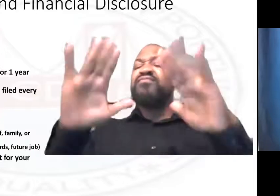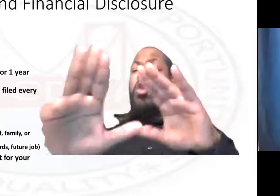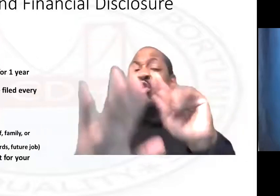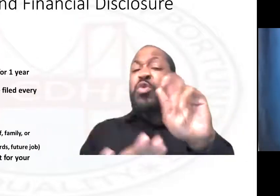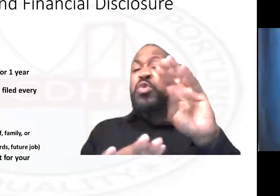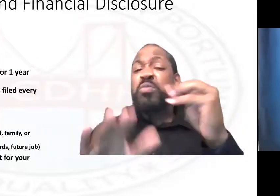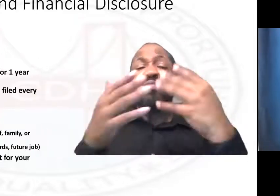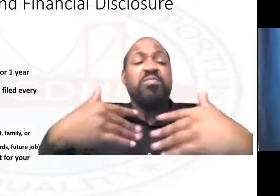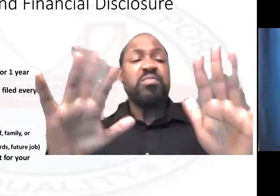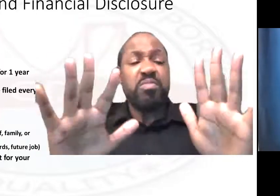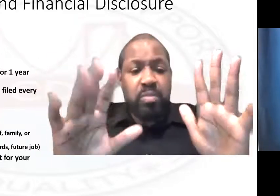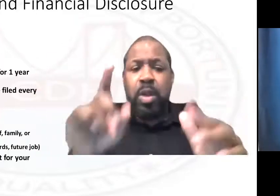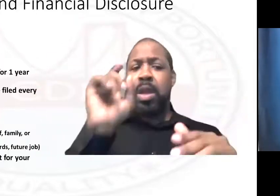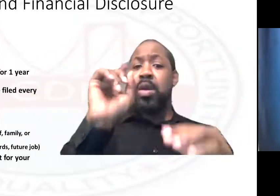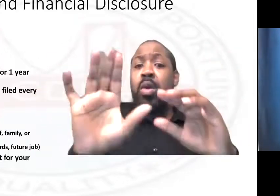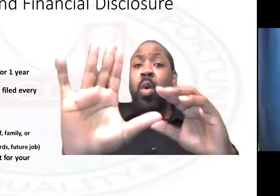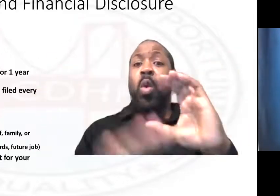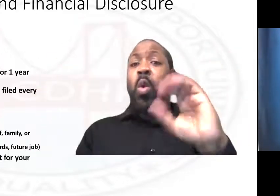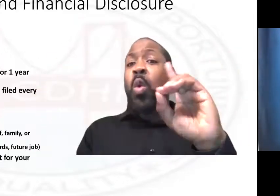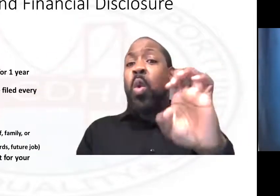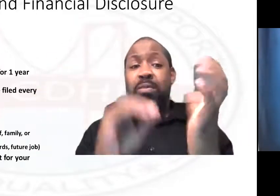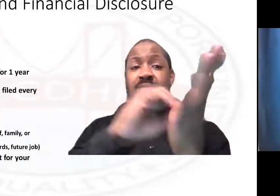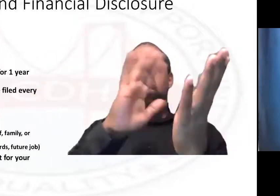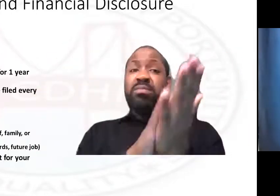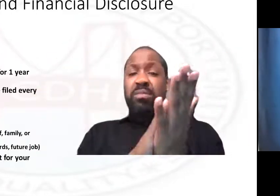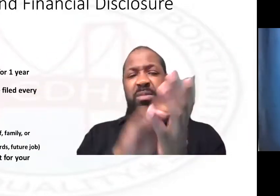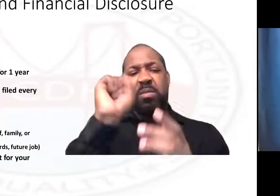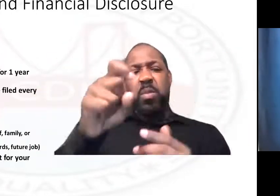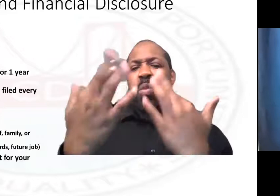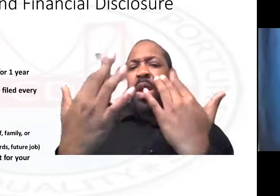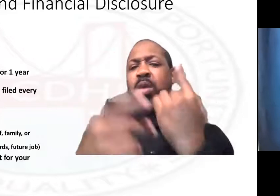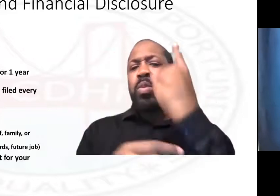if you have left your job and your term is over,